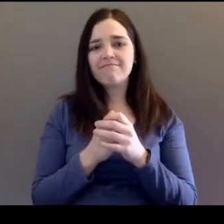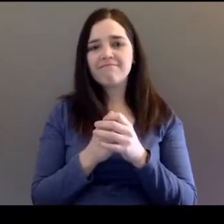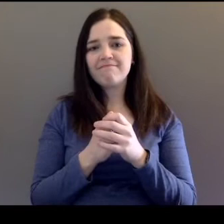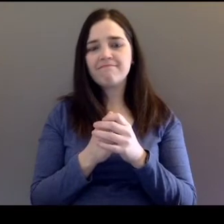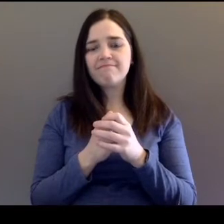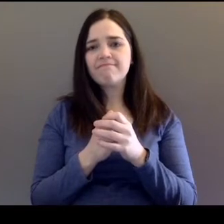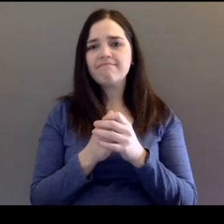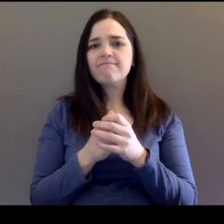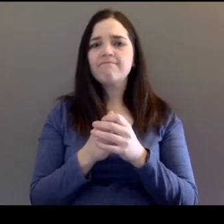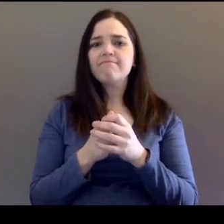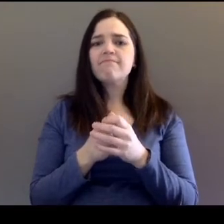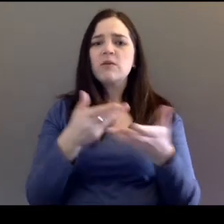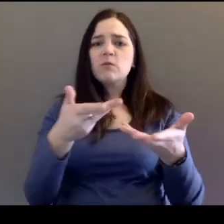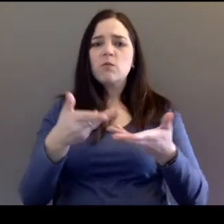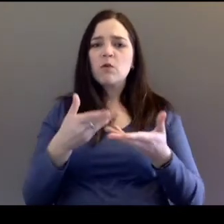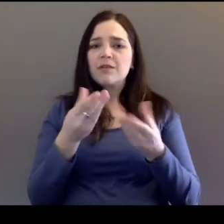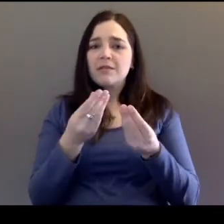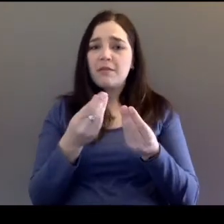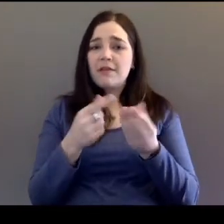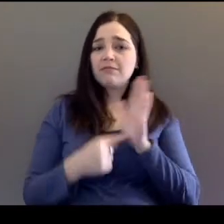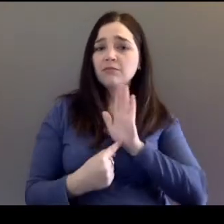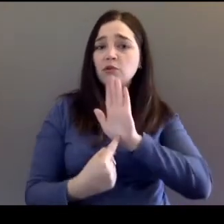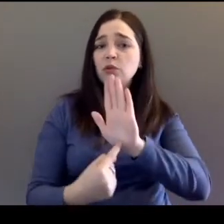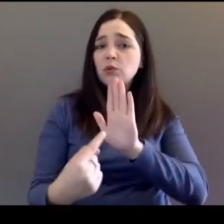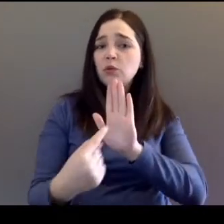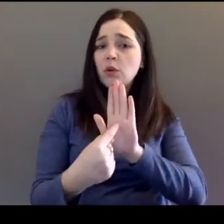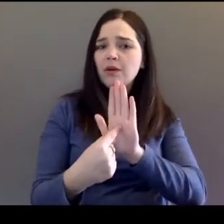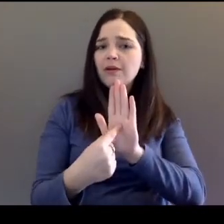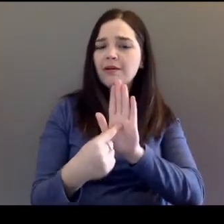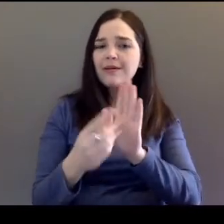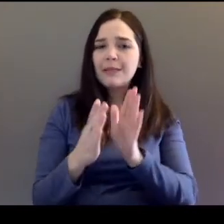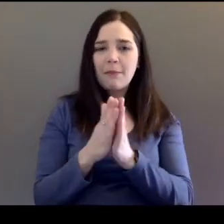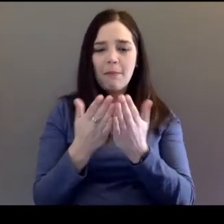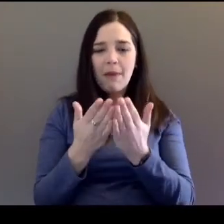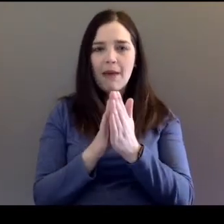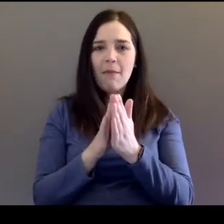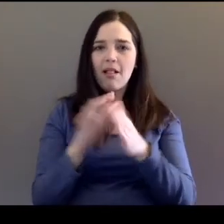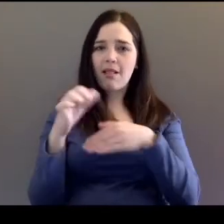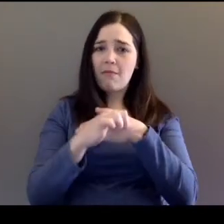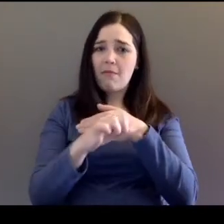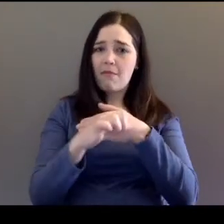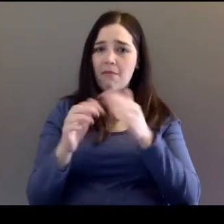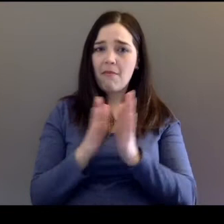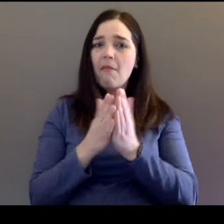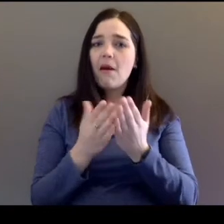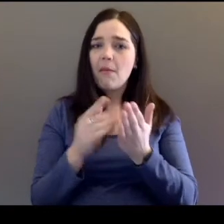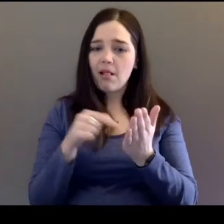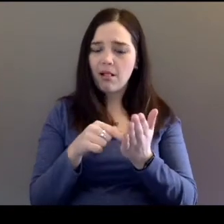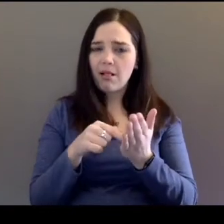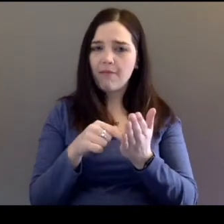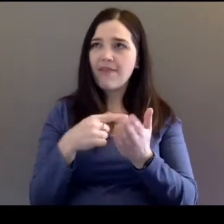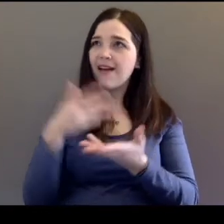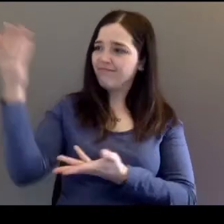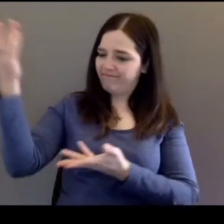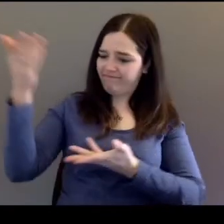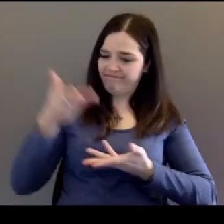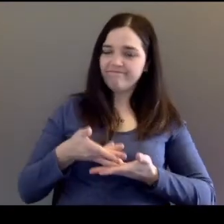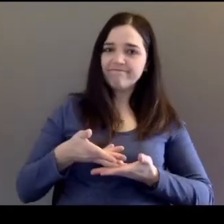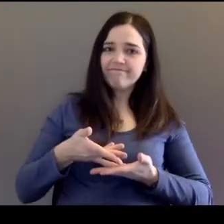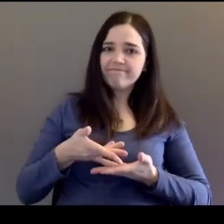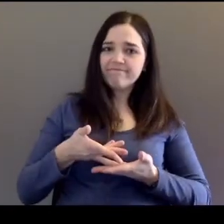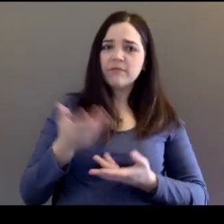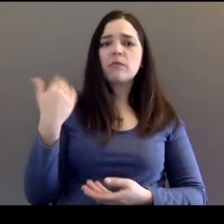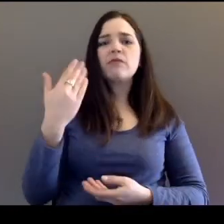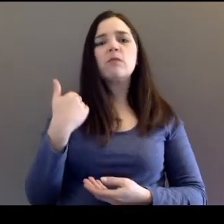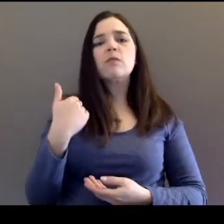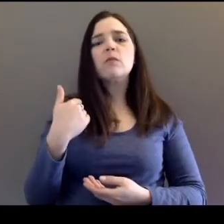I brought something this morning to show folk, and it's a little Bible that I've inherited. It belonged to a